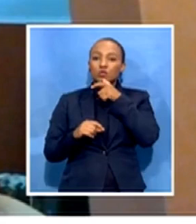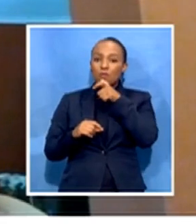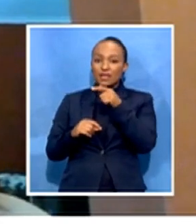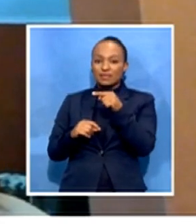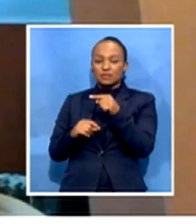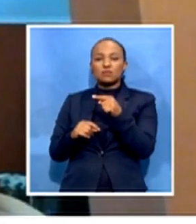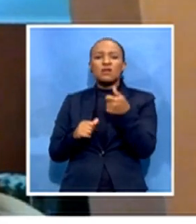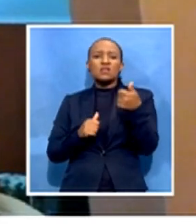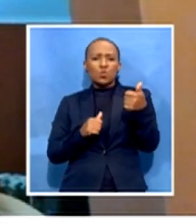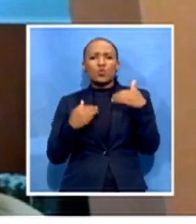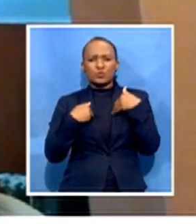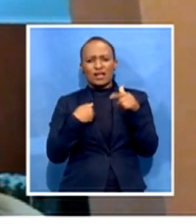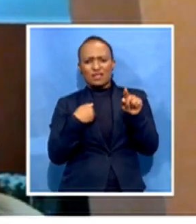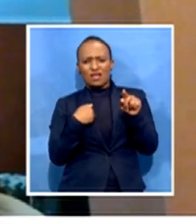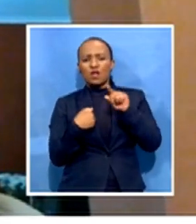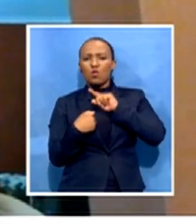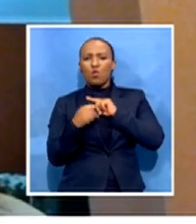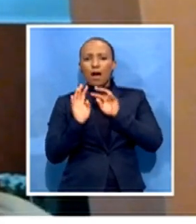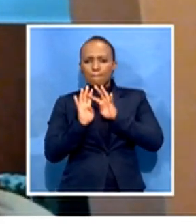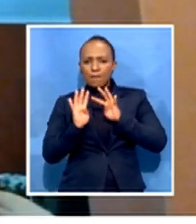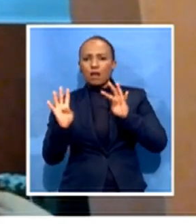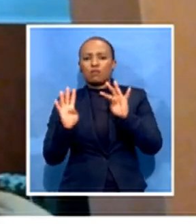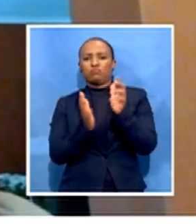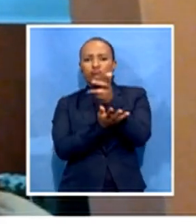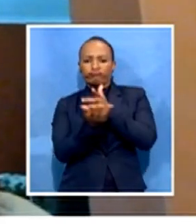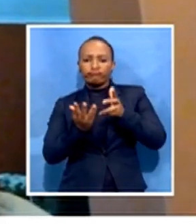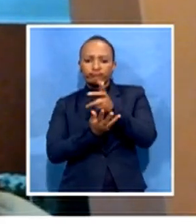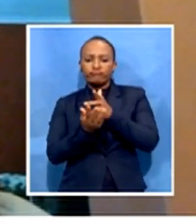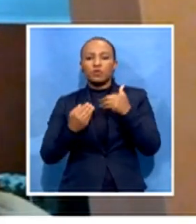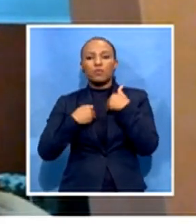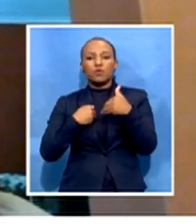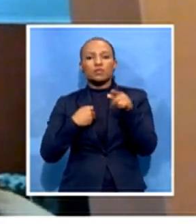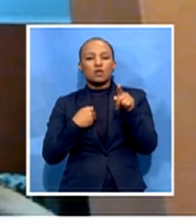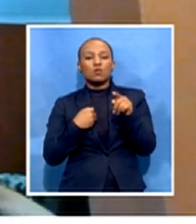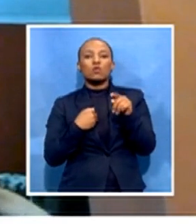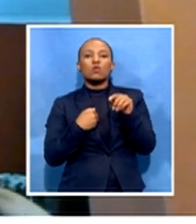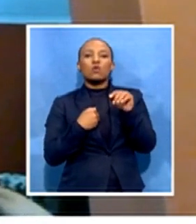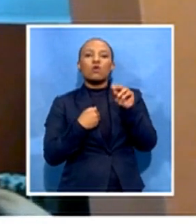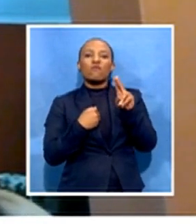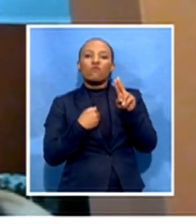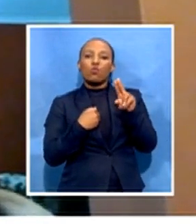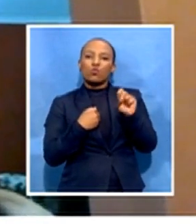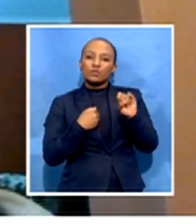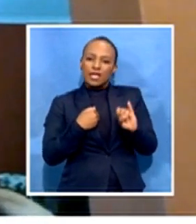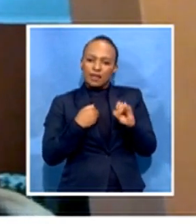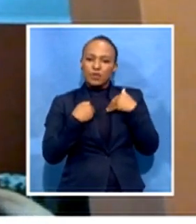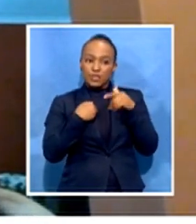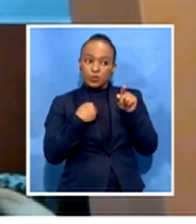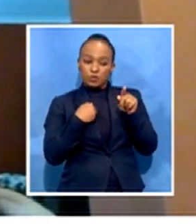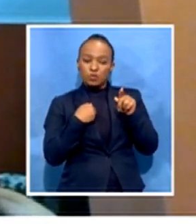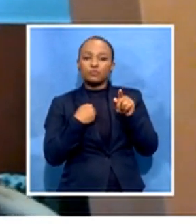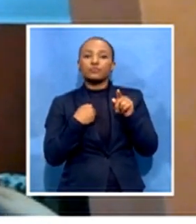panelists. Maybe I'll start with you, Busi. When we look at